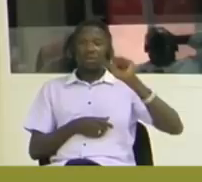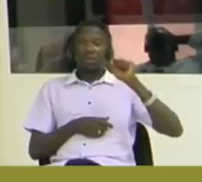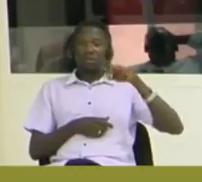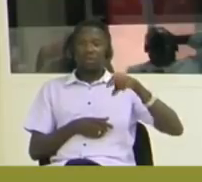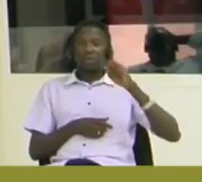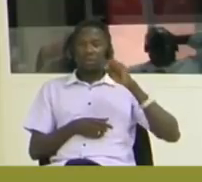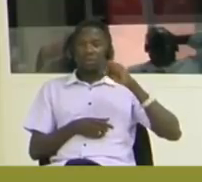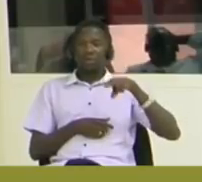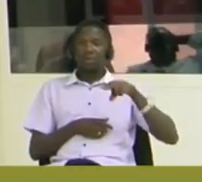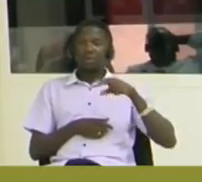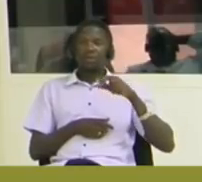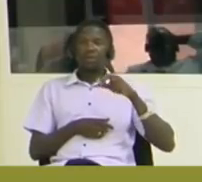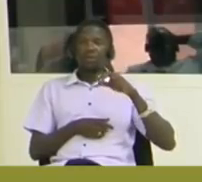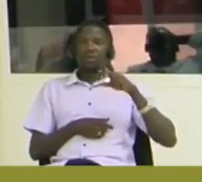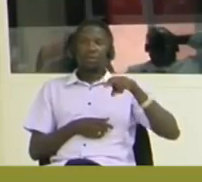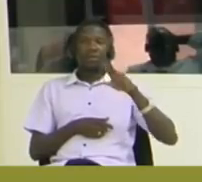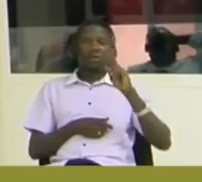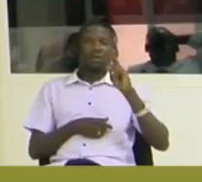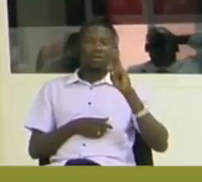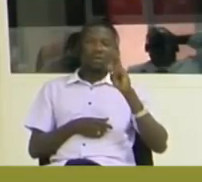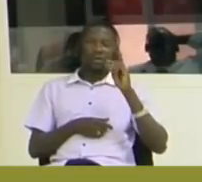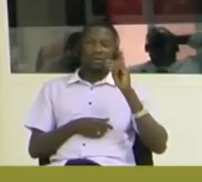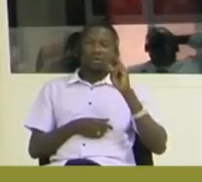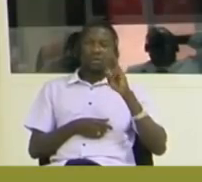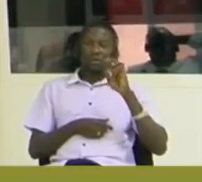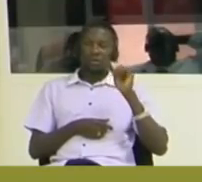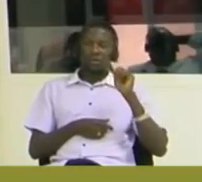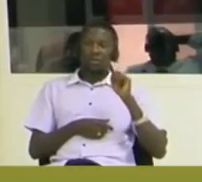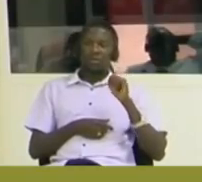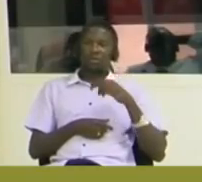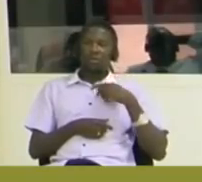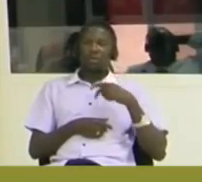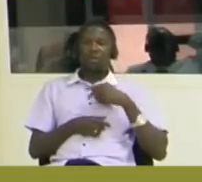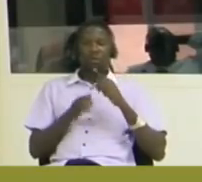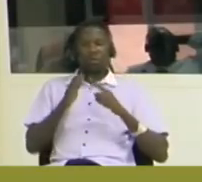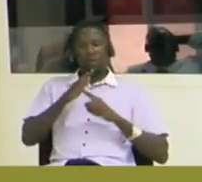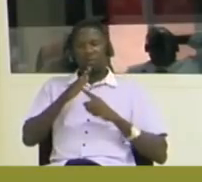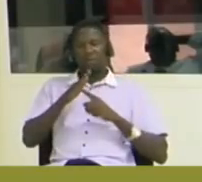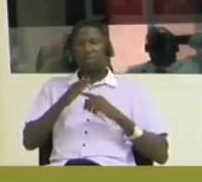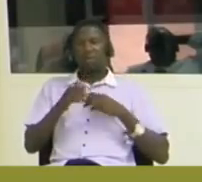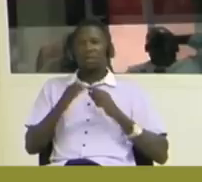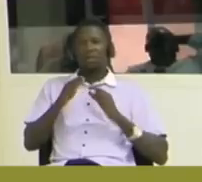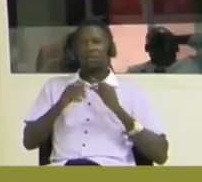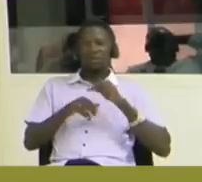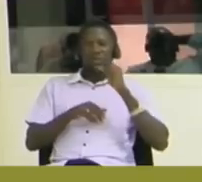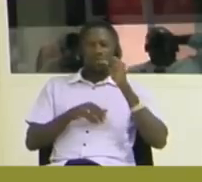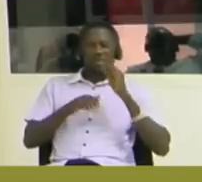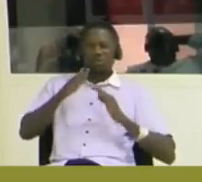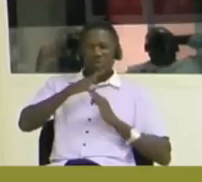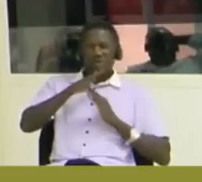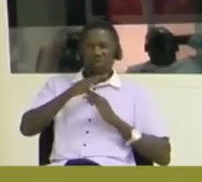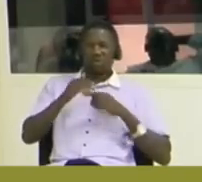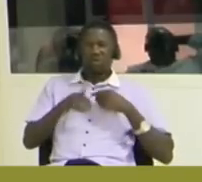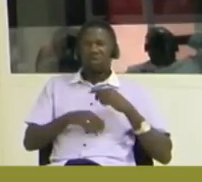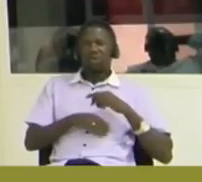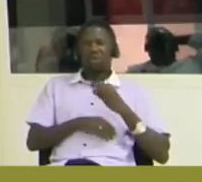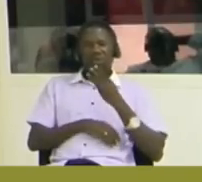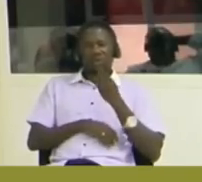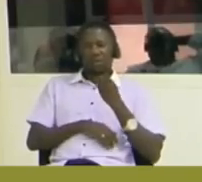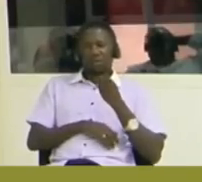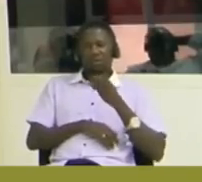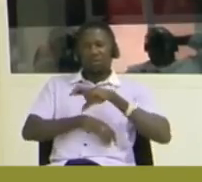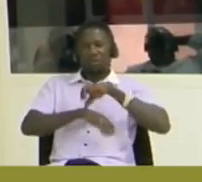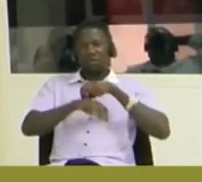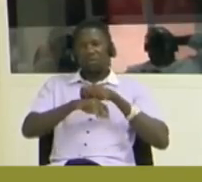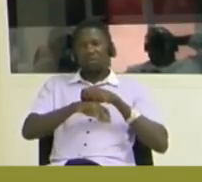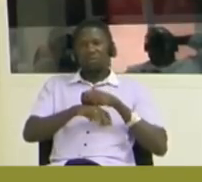should sort this out. In the meantime, perhaps we can take a short break, another perhaps 30 minutes break. We're doing